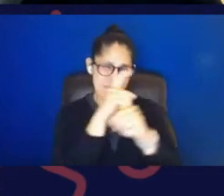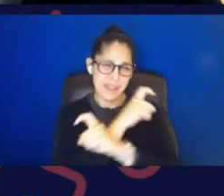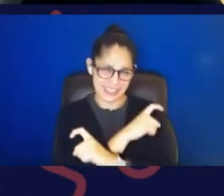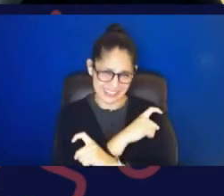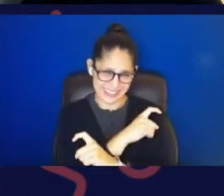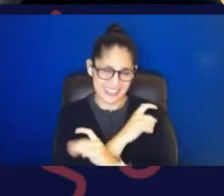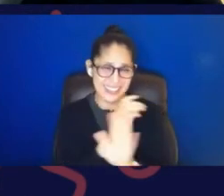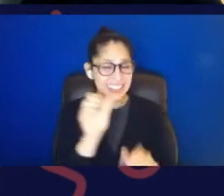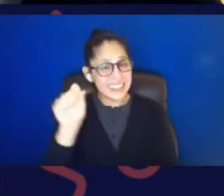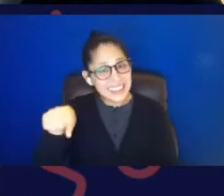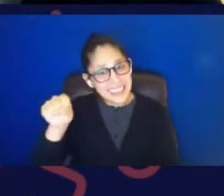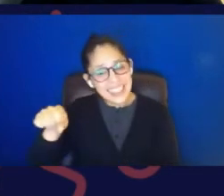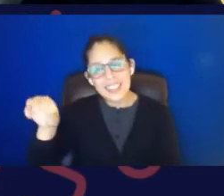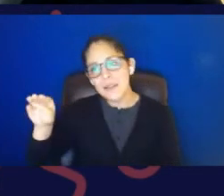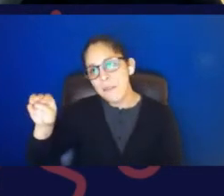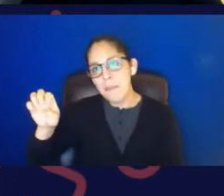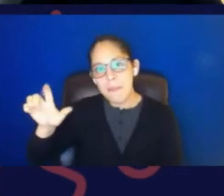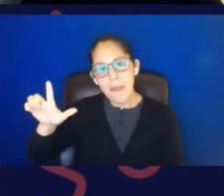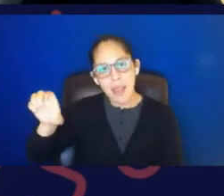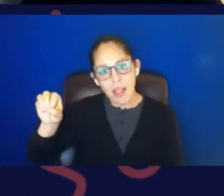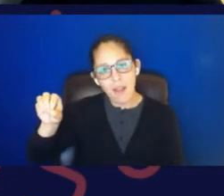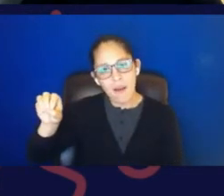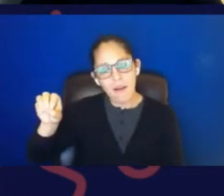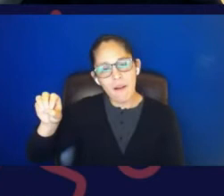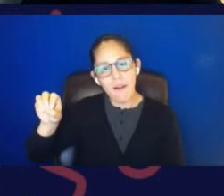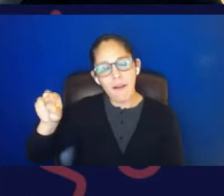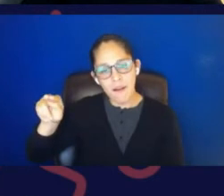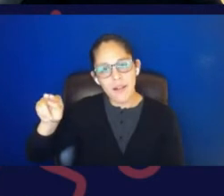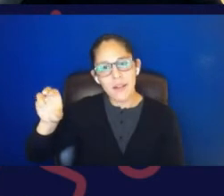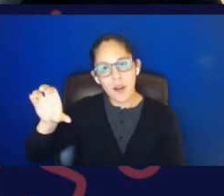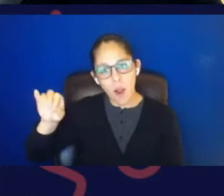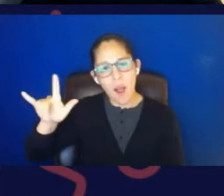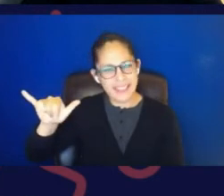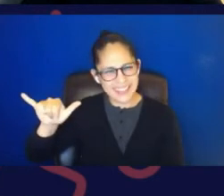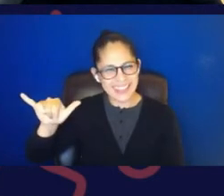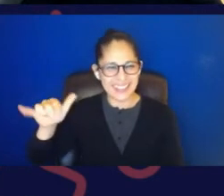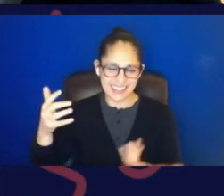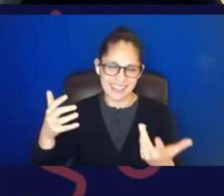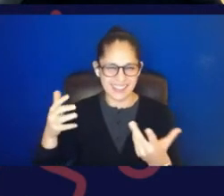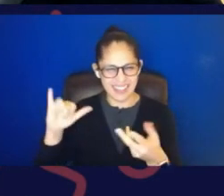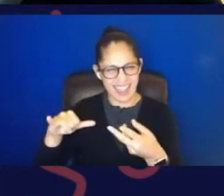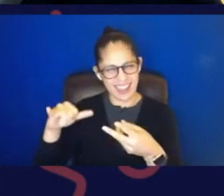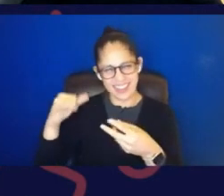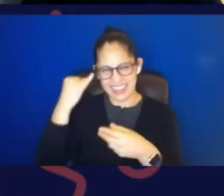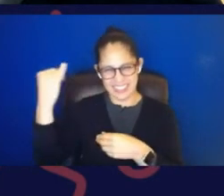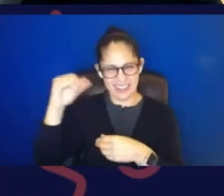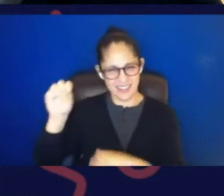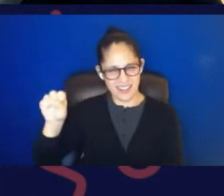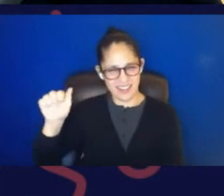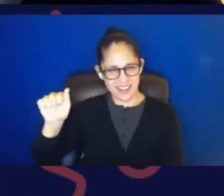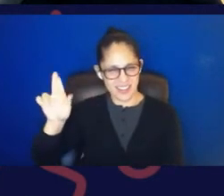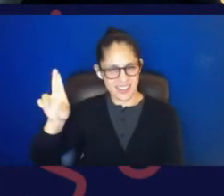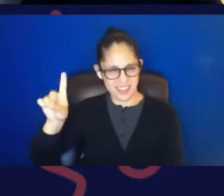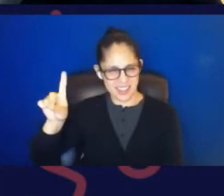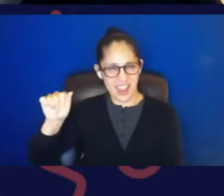Because melancholy and saudade is, I think it's just one layer of many things